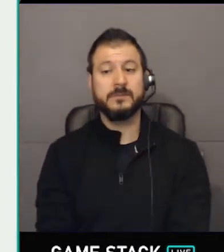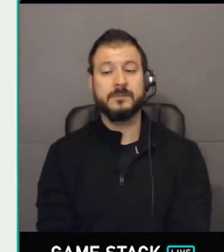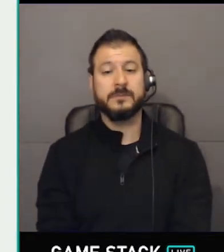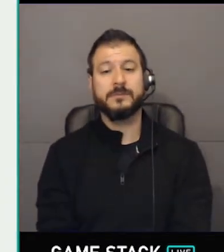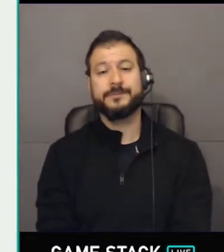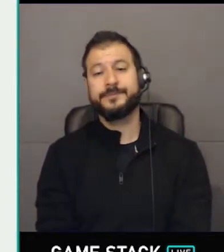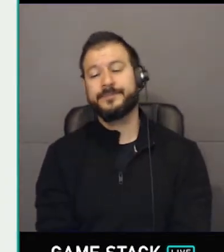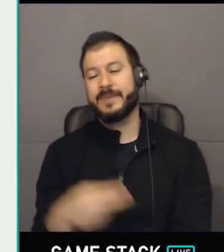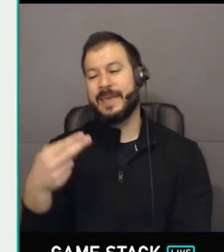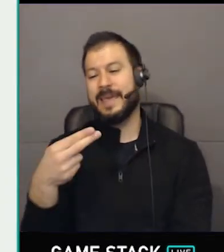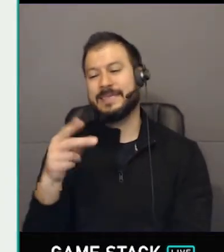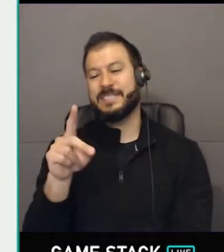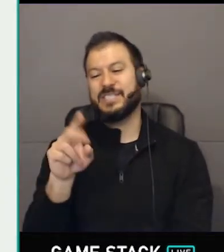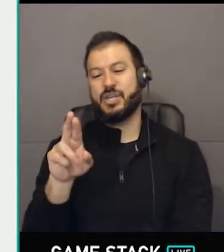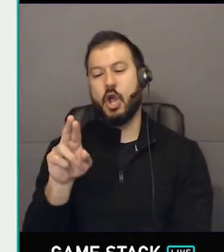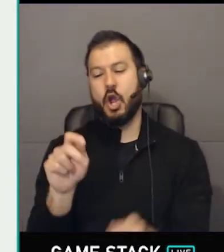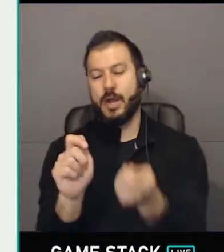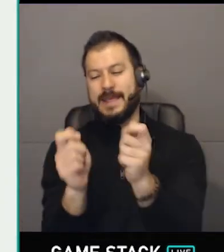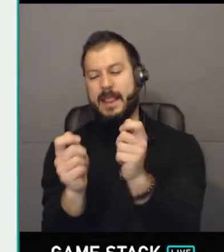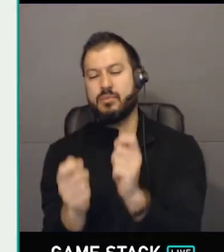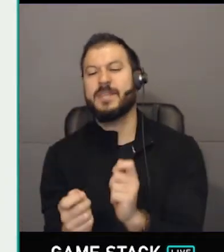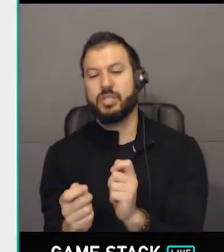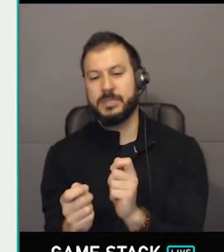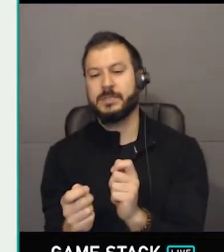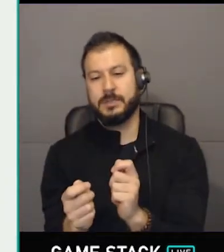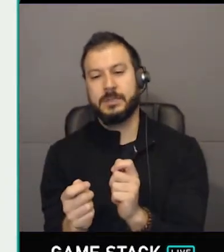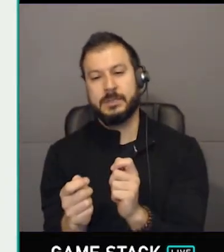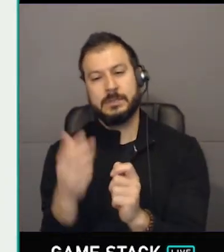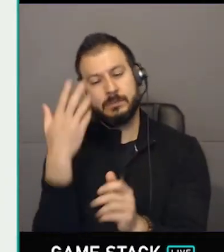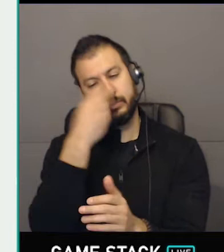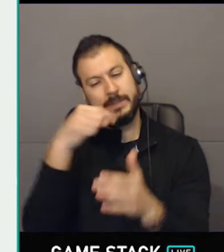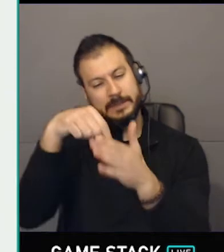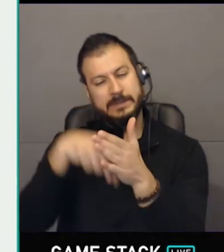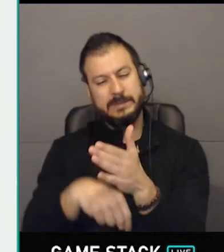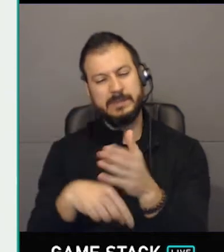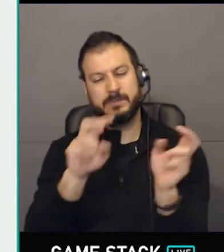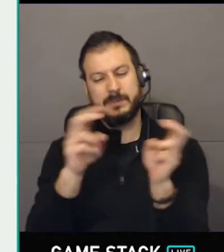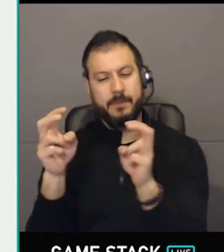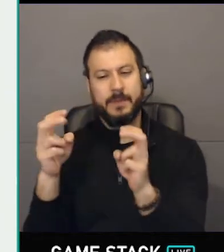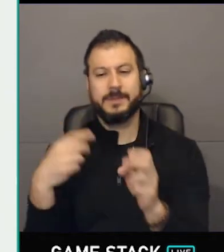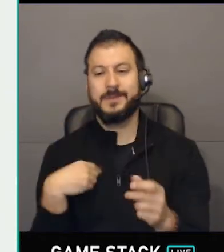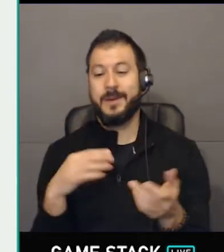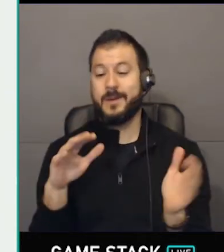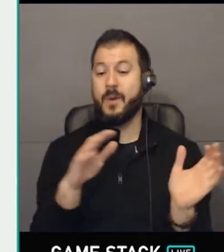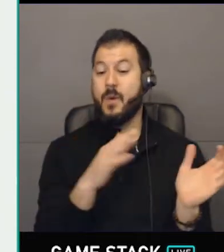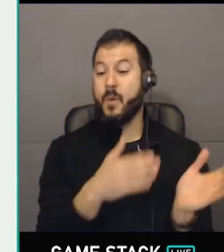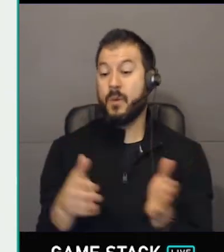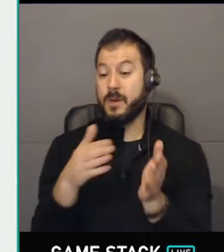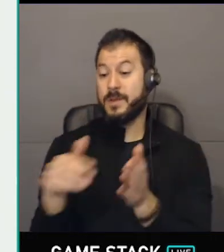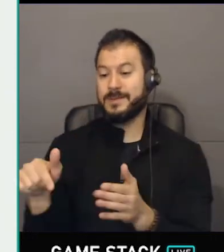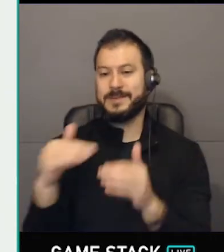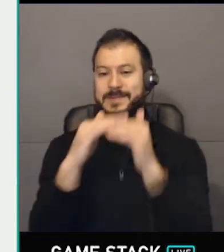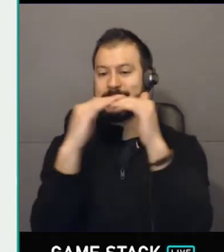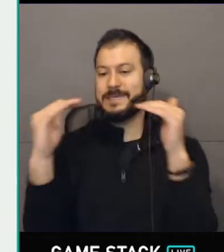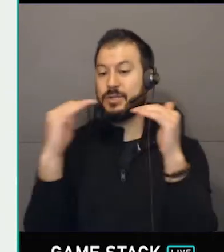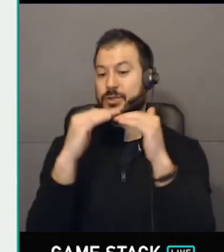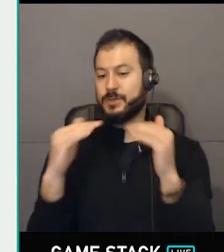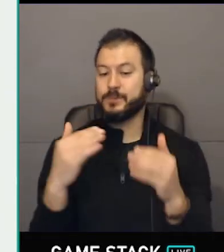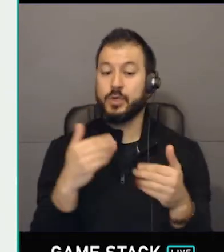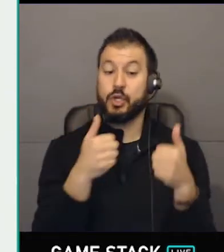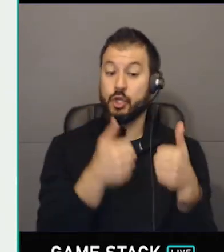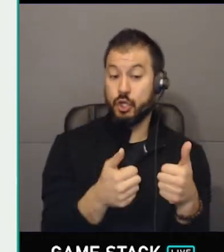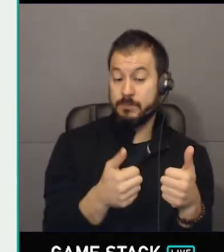HDR calibration on displays is a pretty deep topic. So I've organized this section into tiers: good,